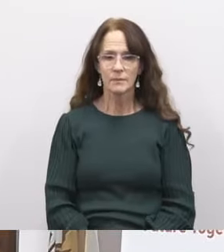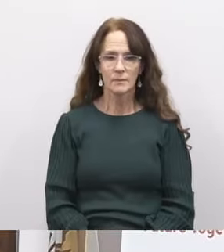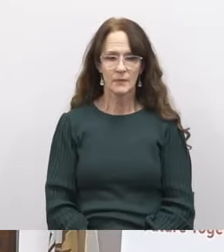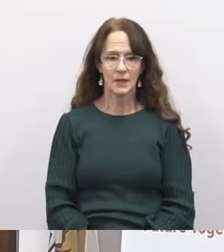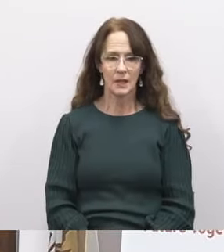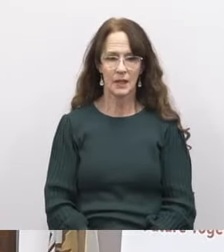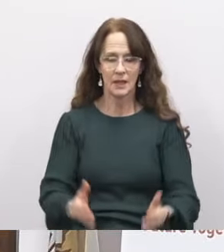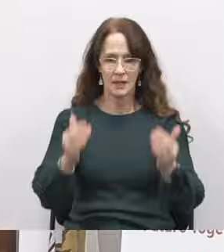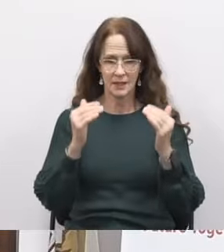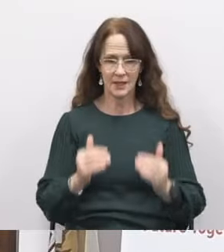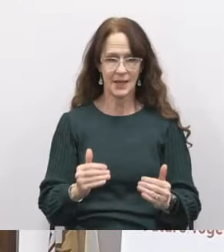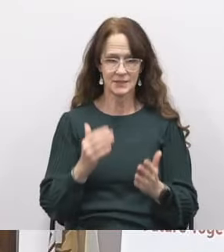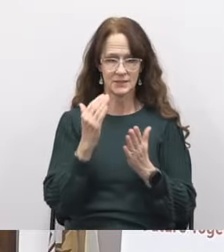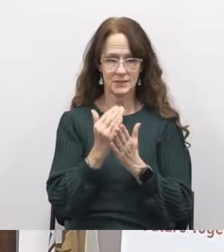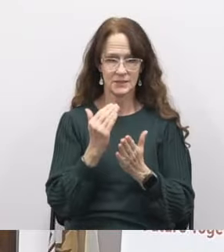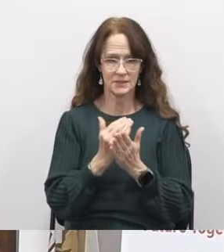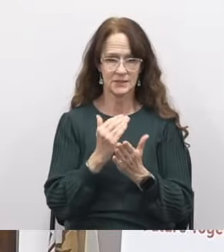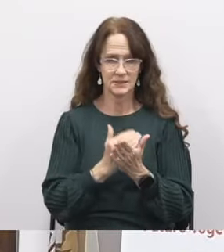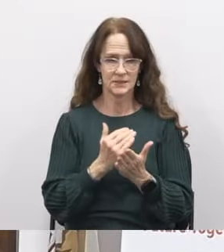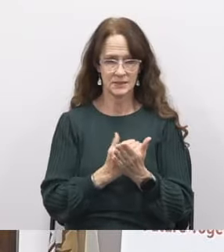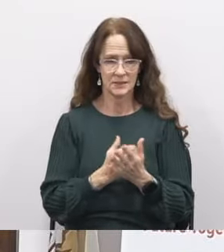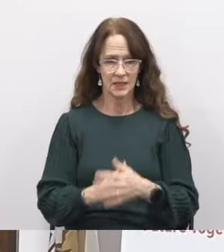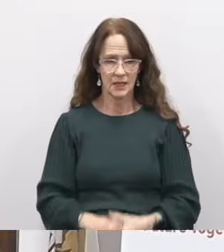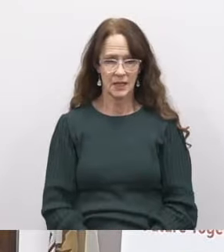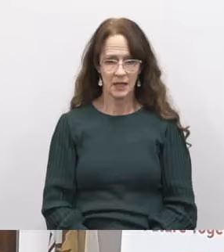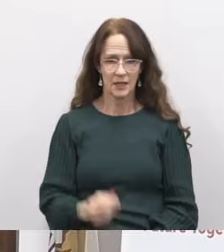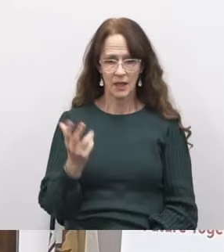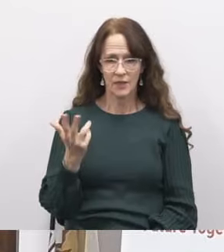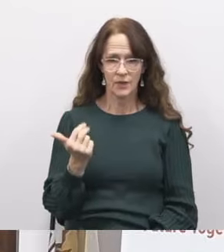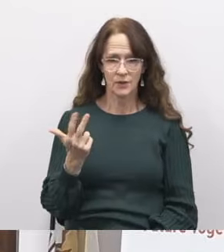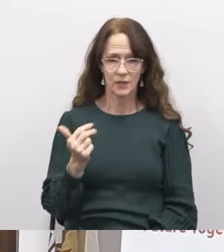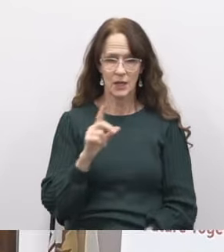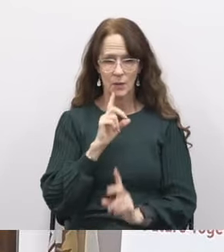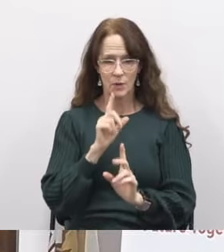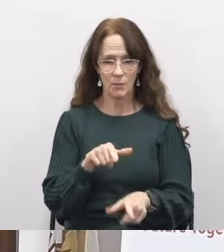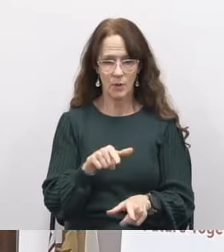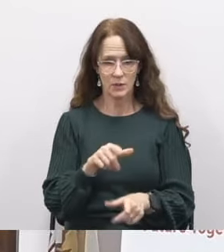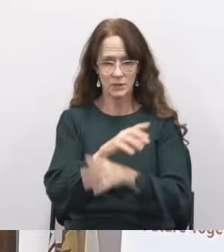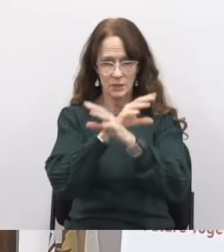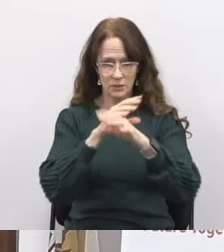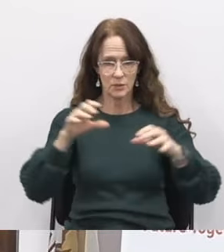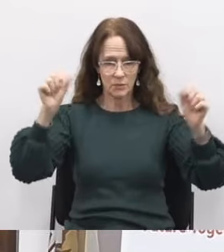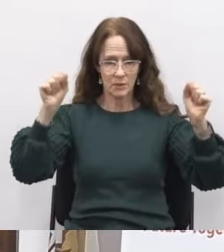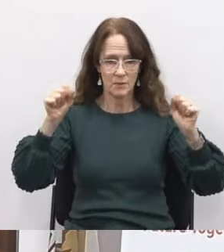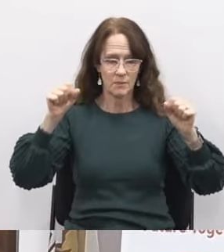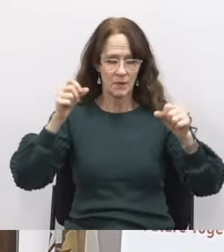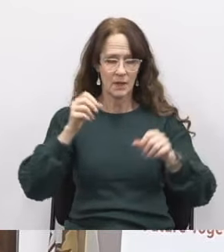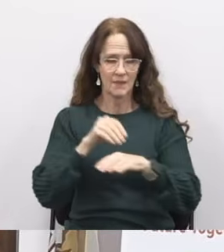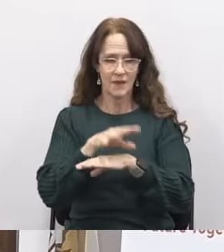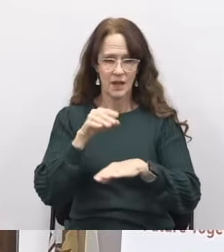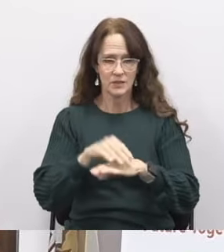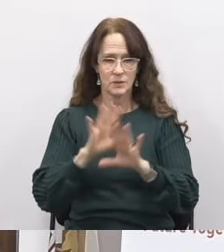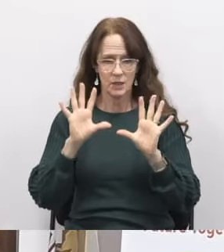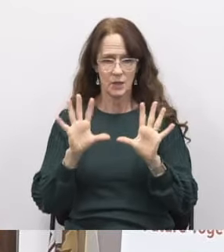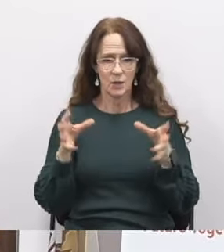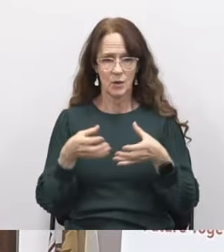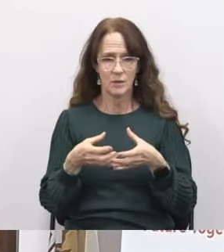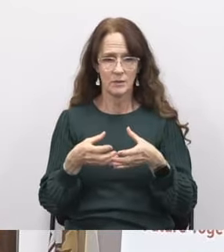Next on the agenda, item 13 is reports on superintendent advisory groups.